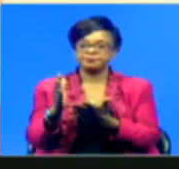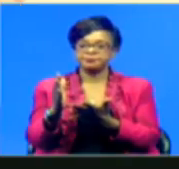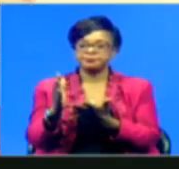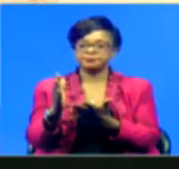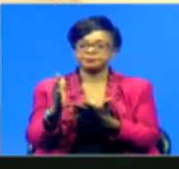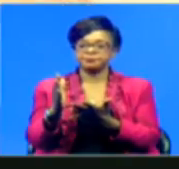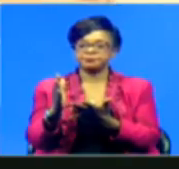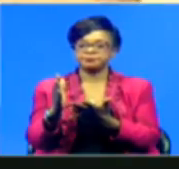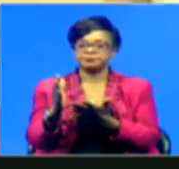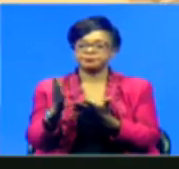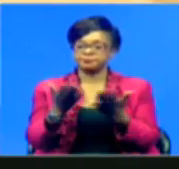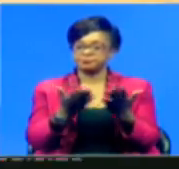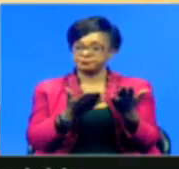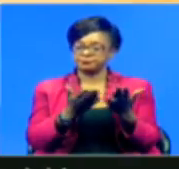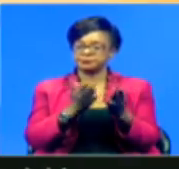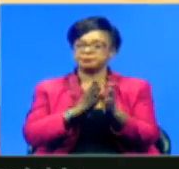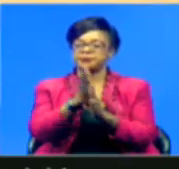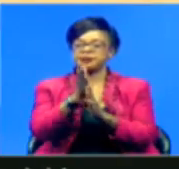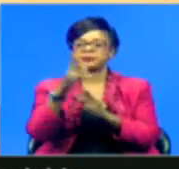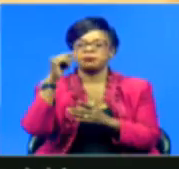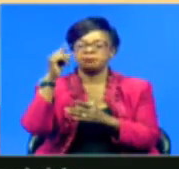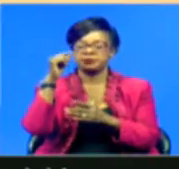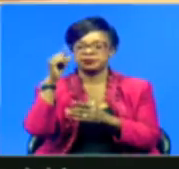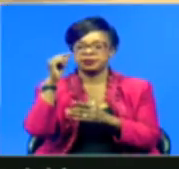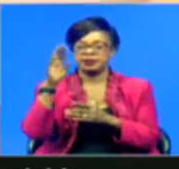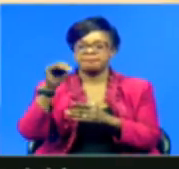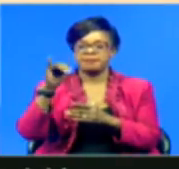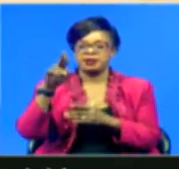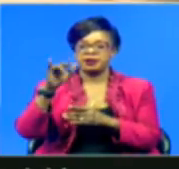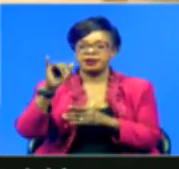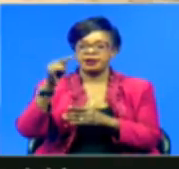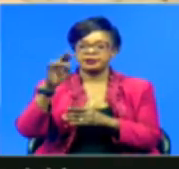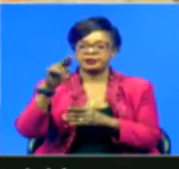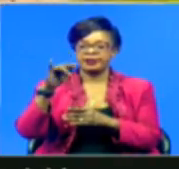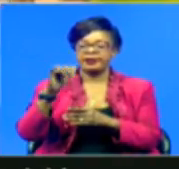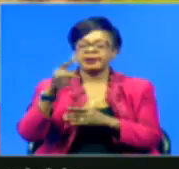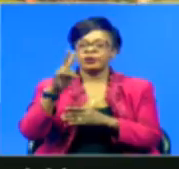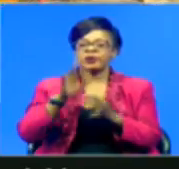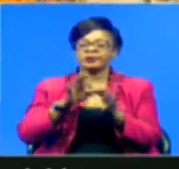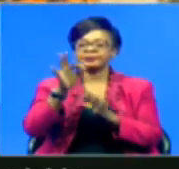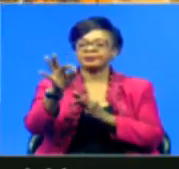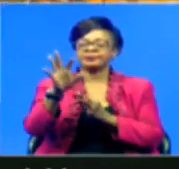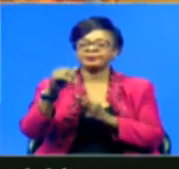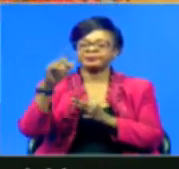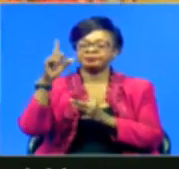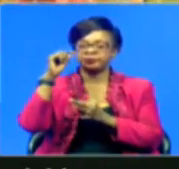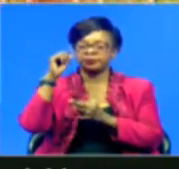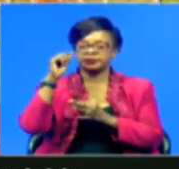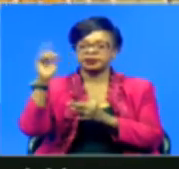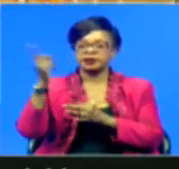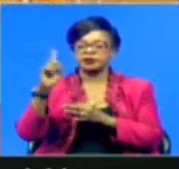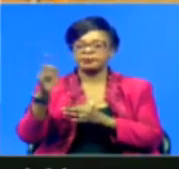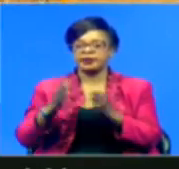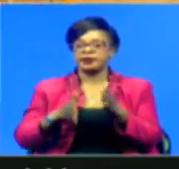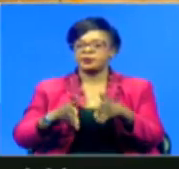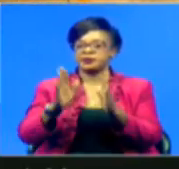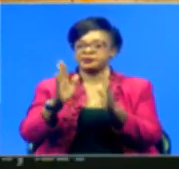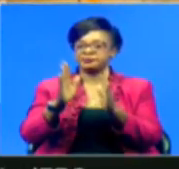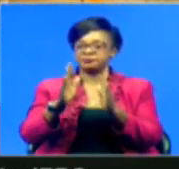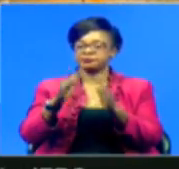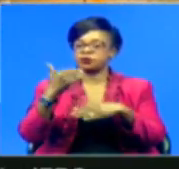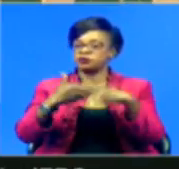This is the main Mombasa terminus, situated in Miritini, some 2 kilometers from the main Mombasa-Nairobi highway.